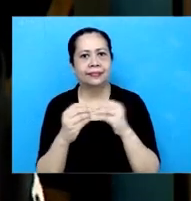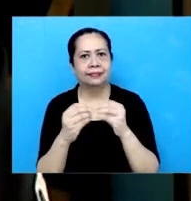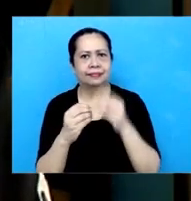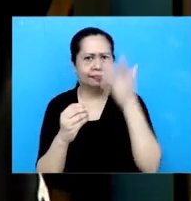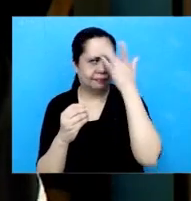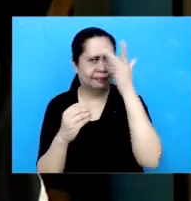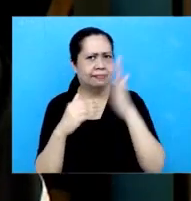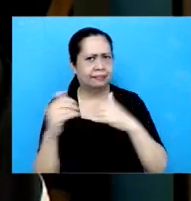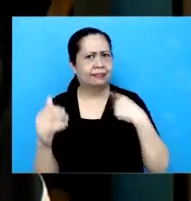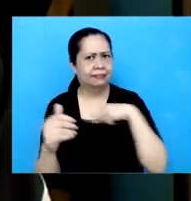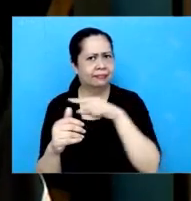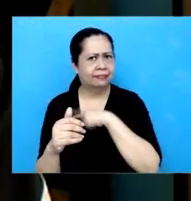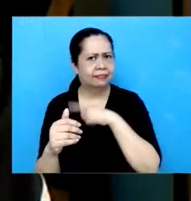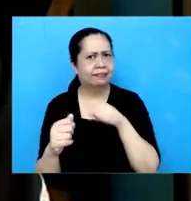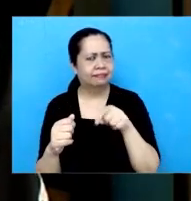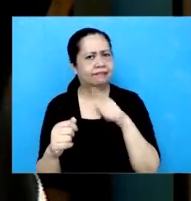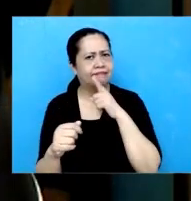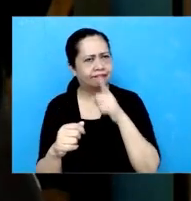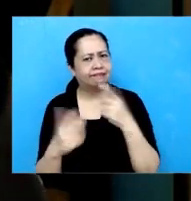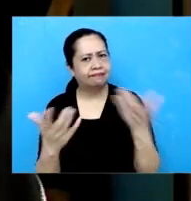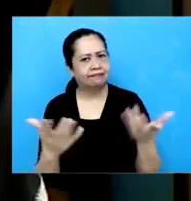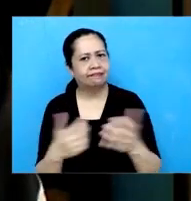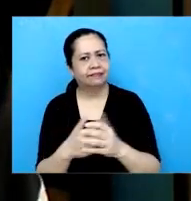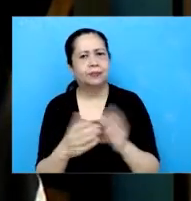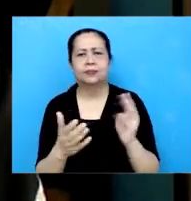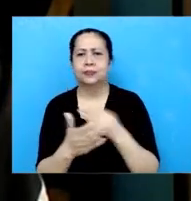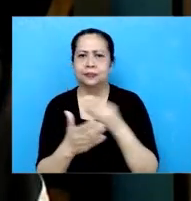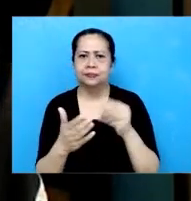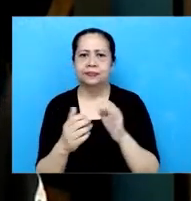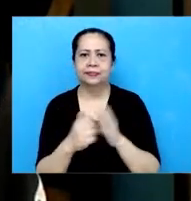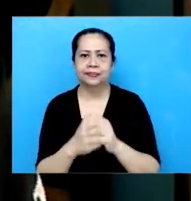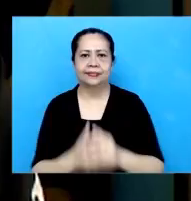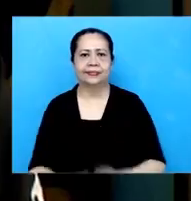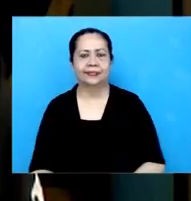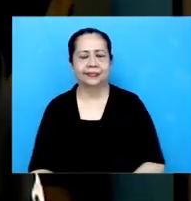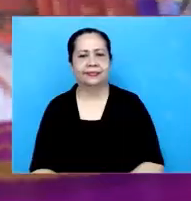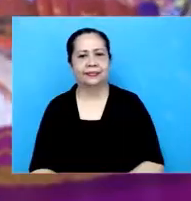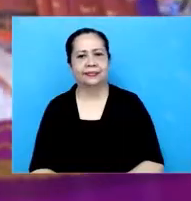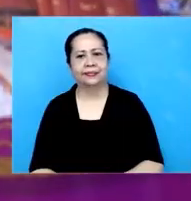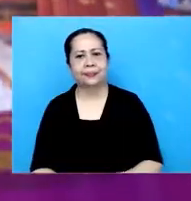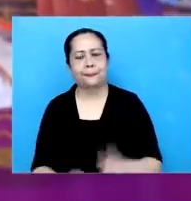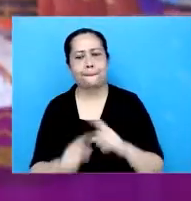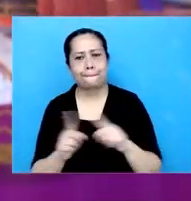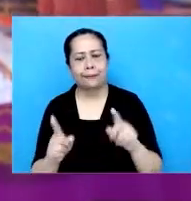eh, in my opinion, eh. Musically, siyempre.